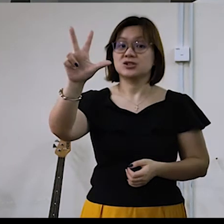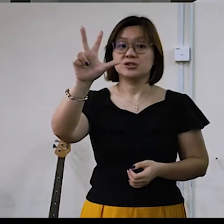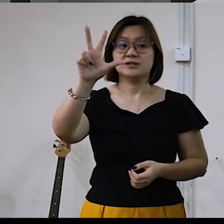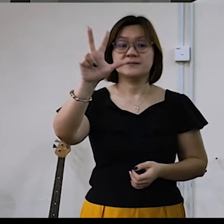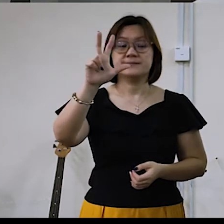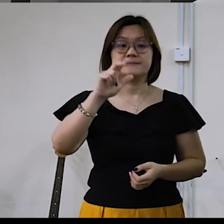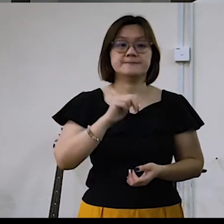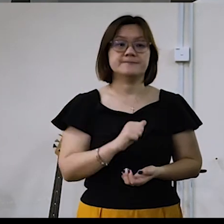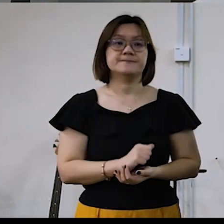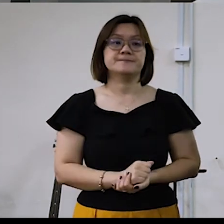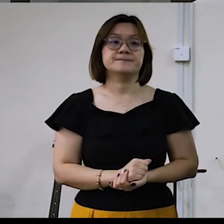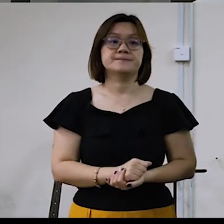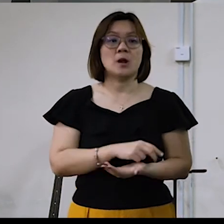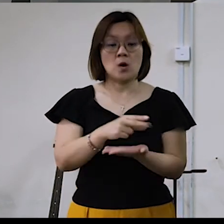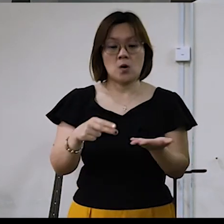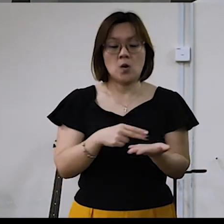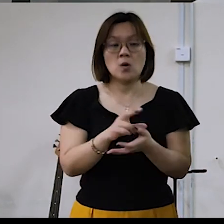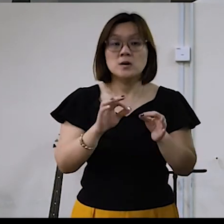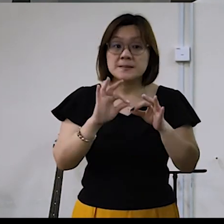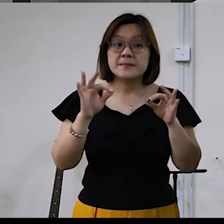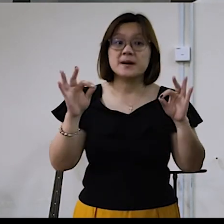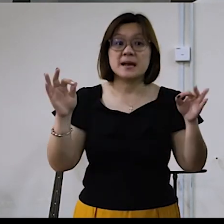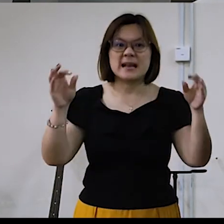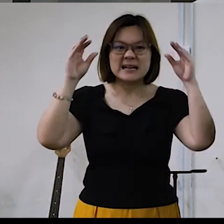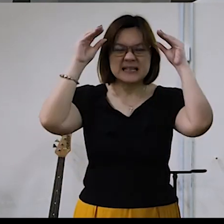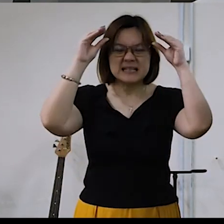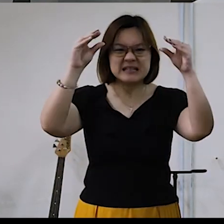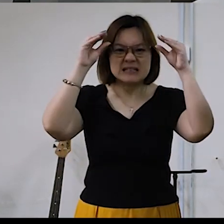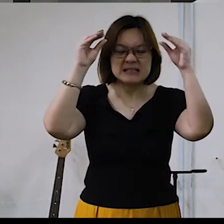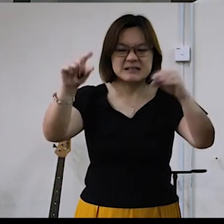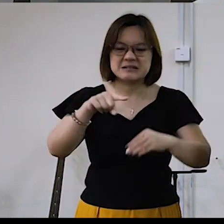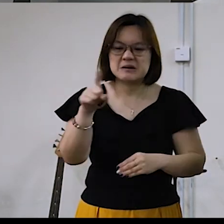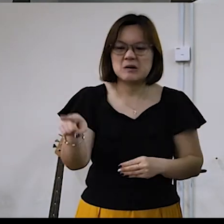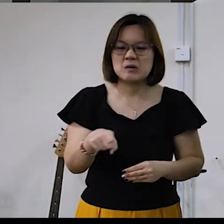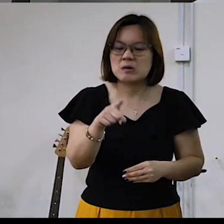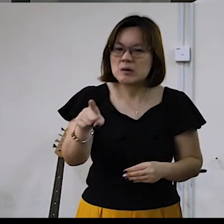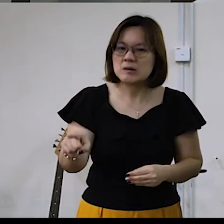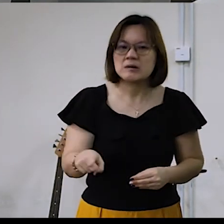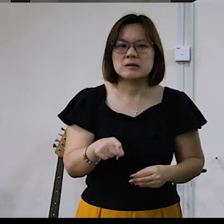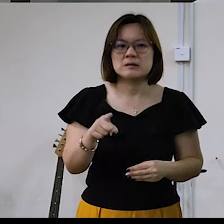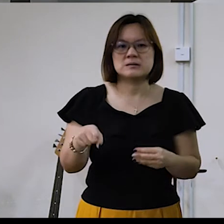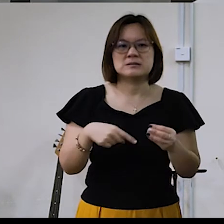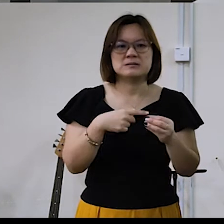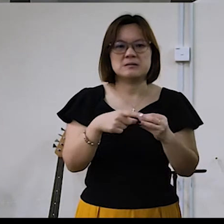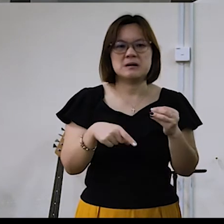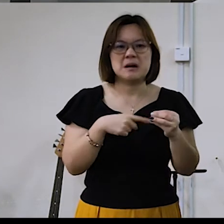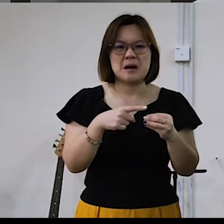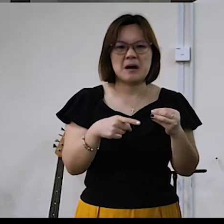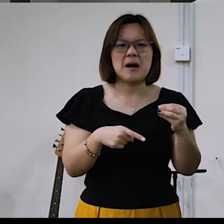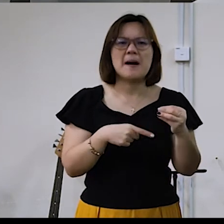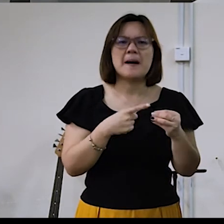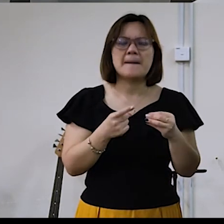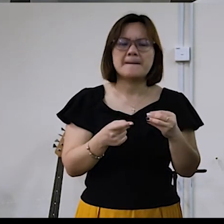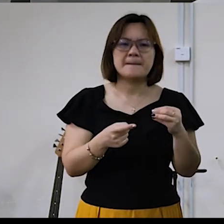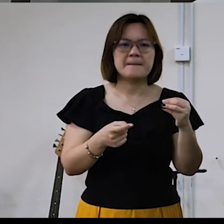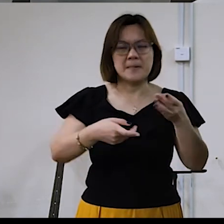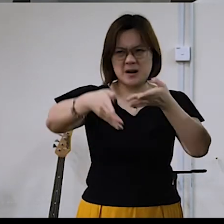they're always teaching us about the kingdom of God. Say hallelujah. All